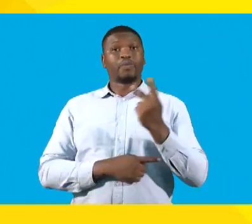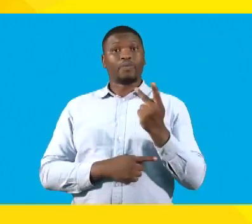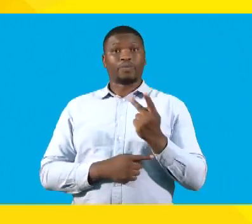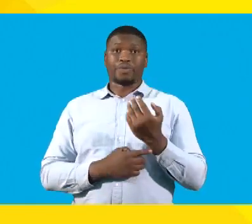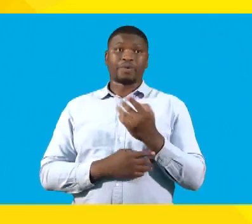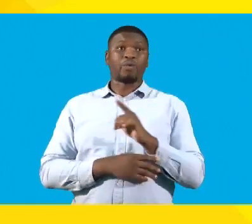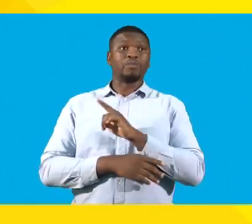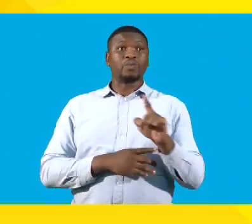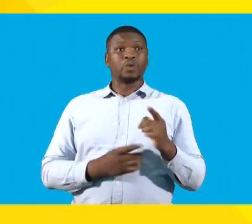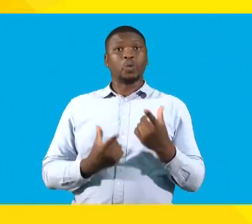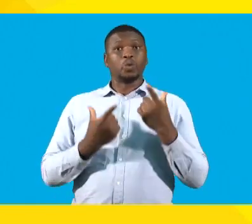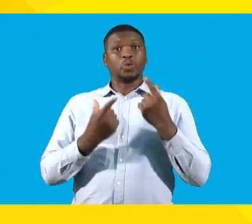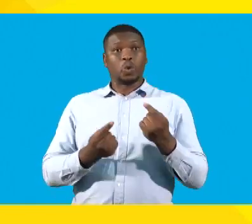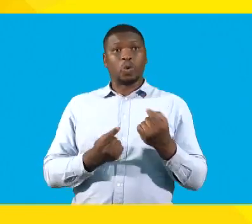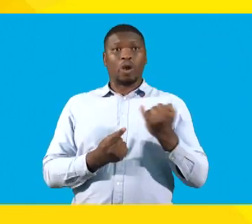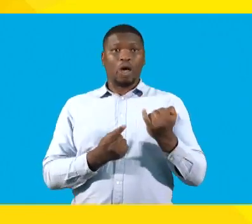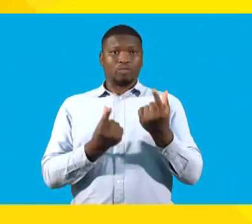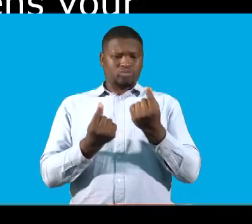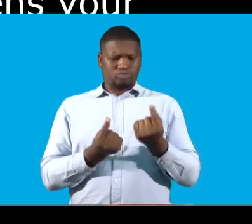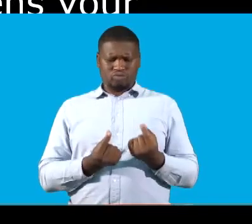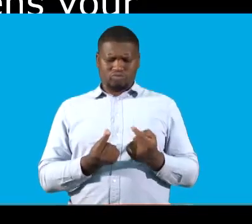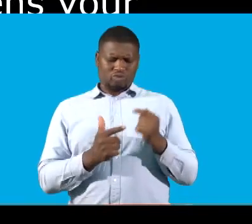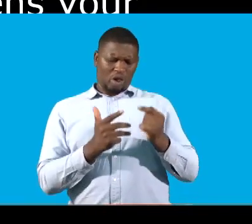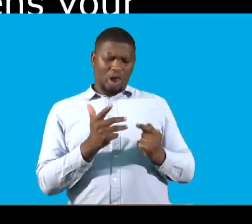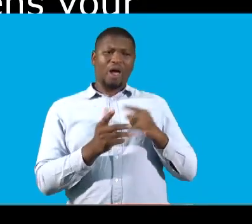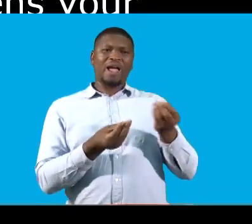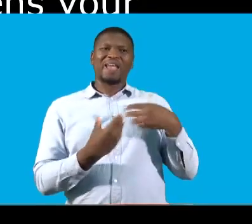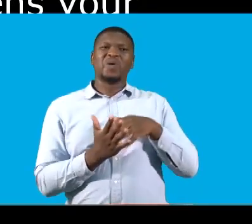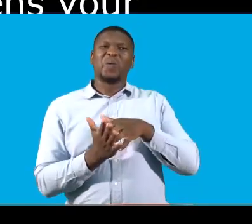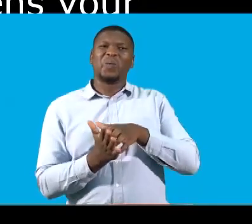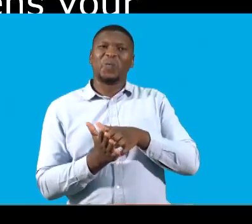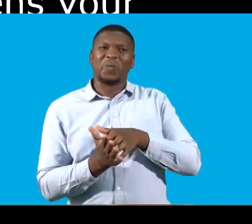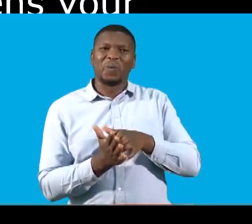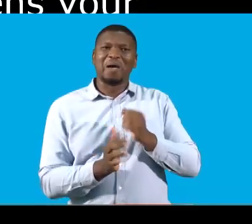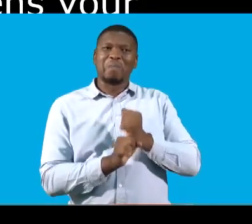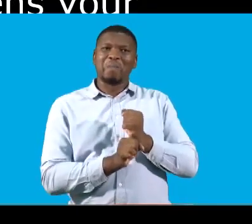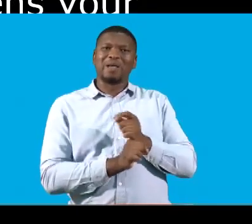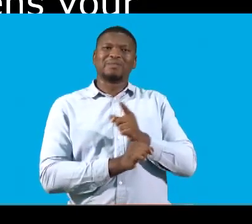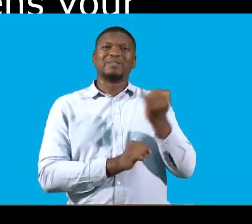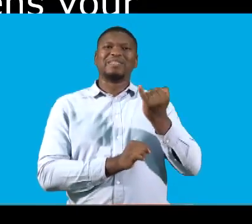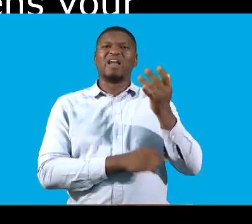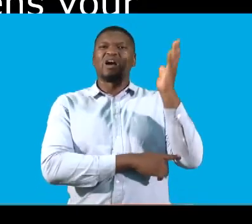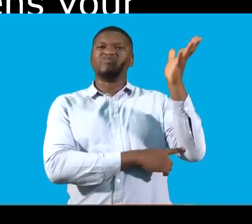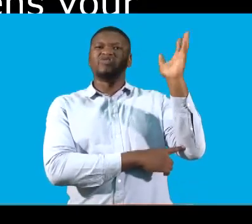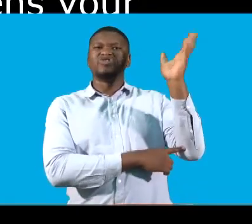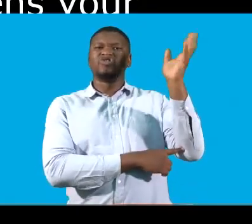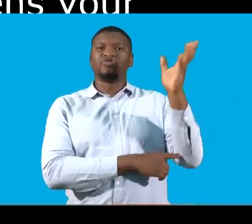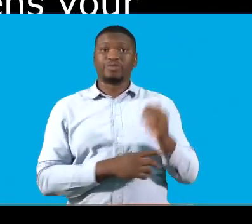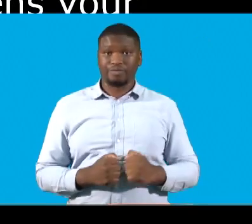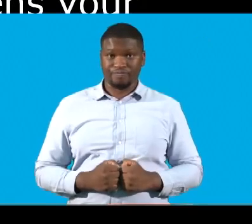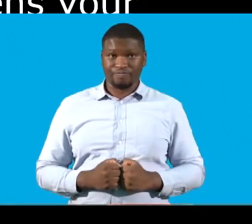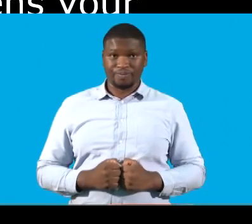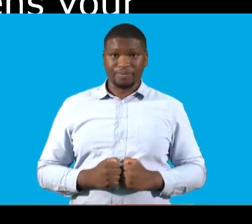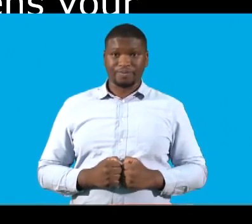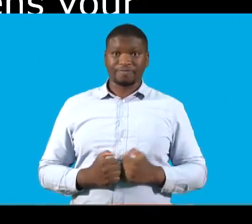your literary essay. Also, do not do it throughout your essay, as it weakens your argument and makes the